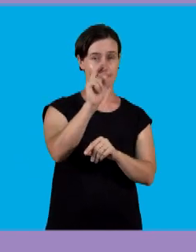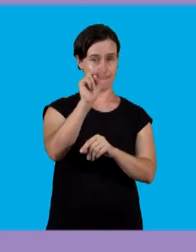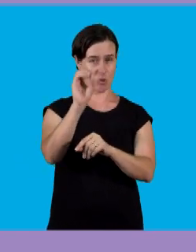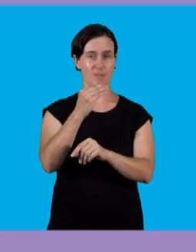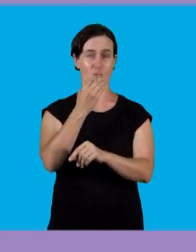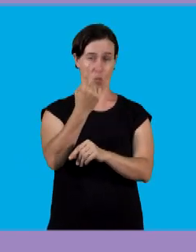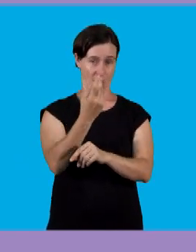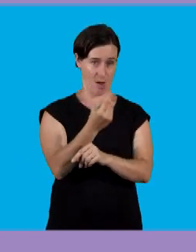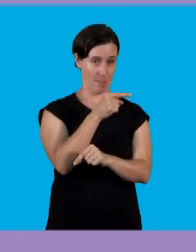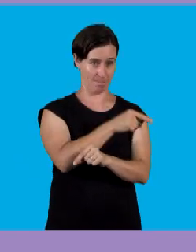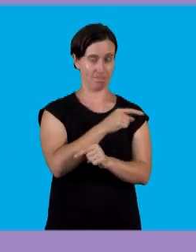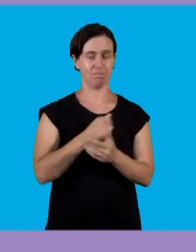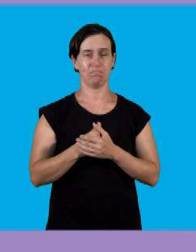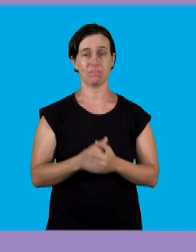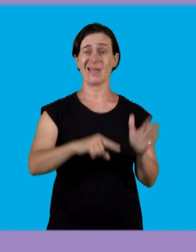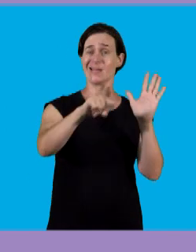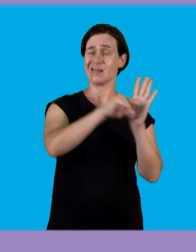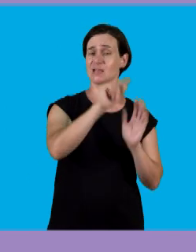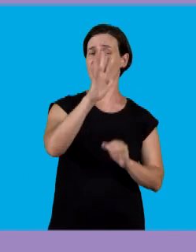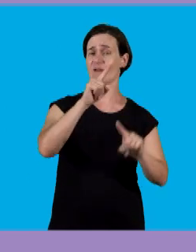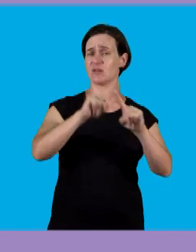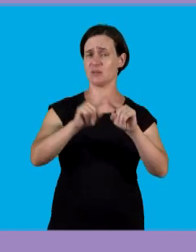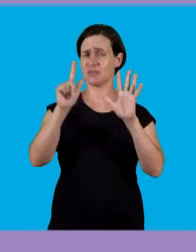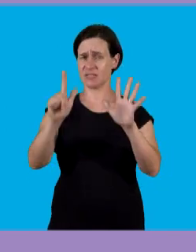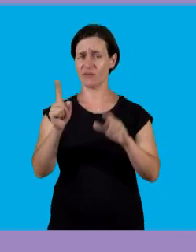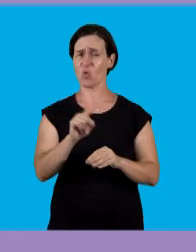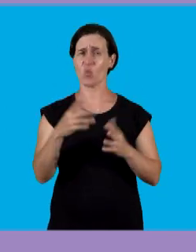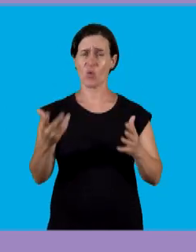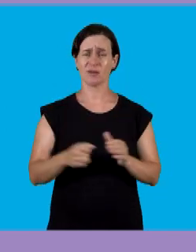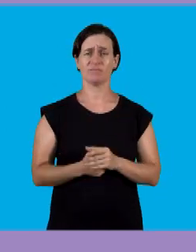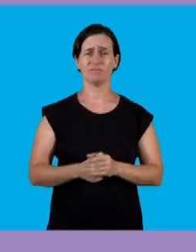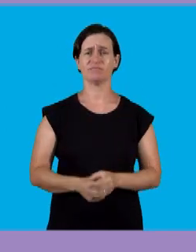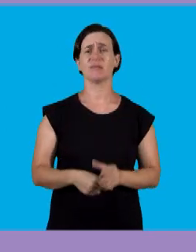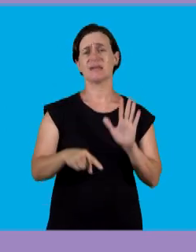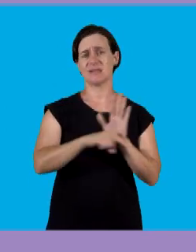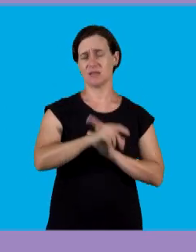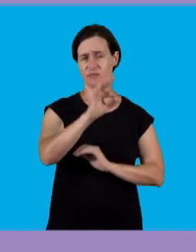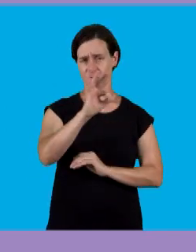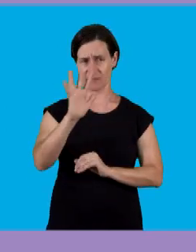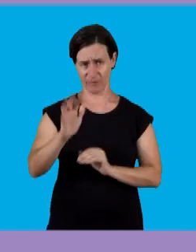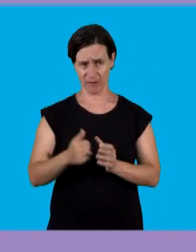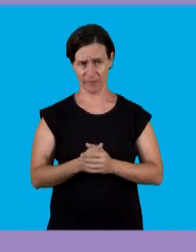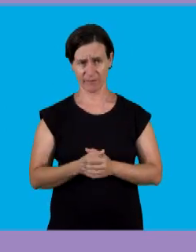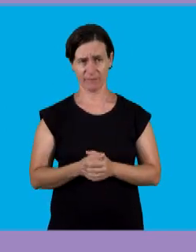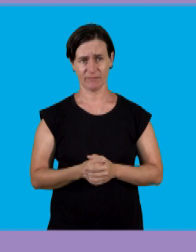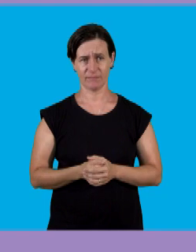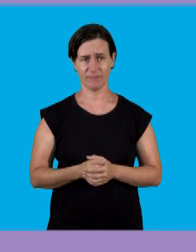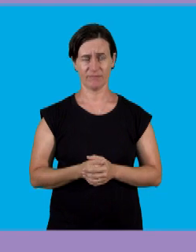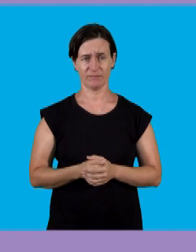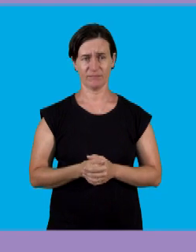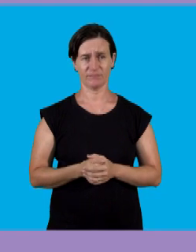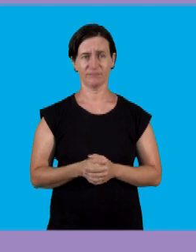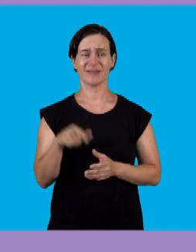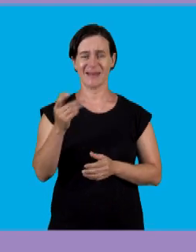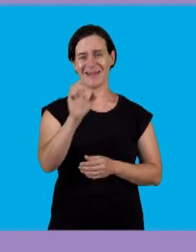it. So -5 multiplied by 7, that is a -35. And then we have